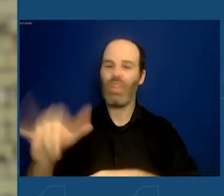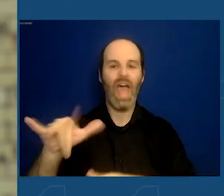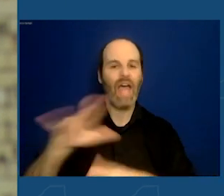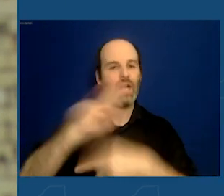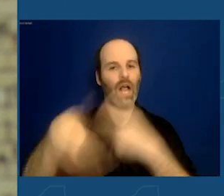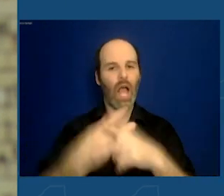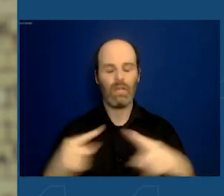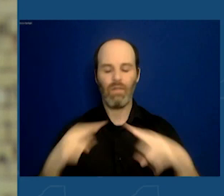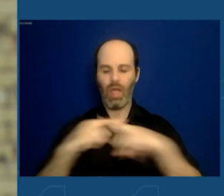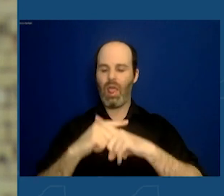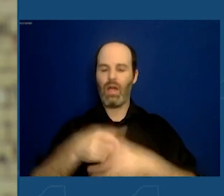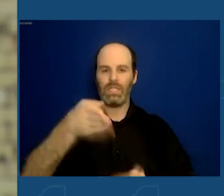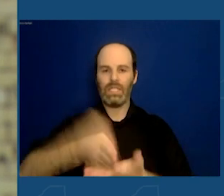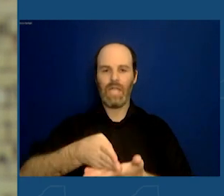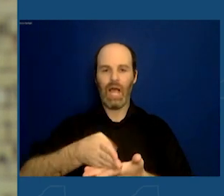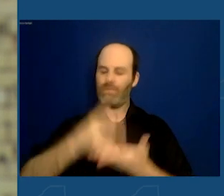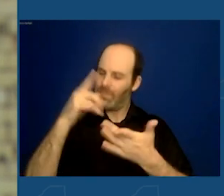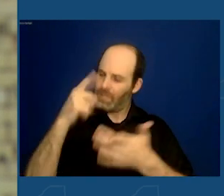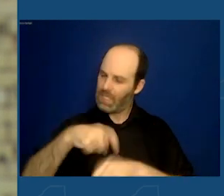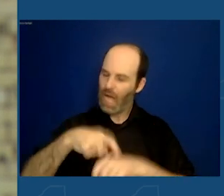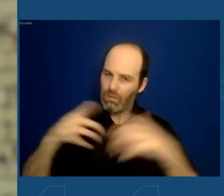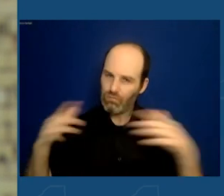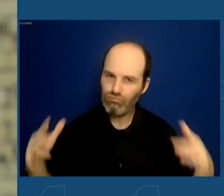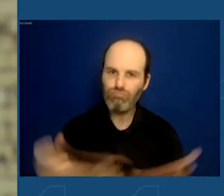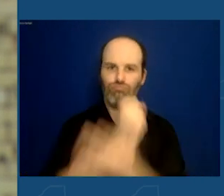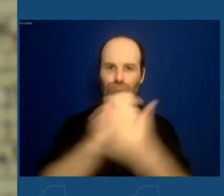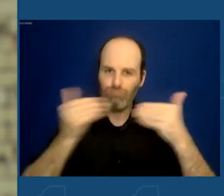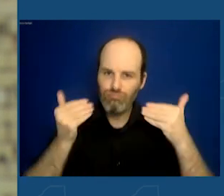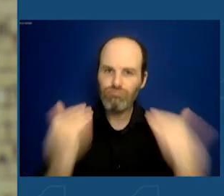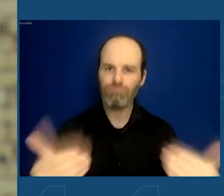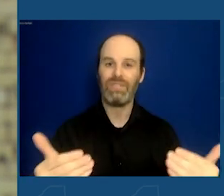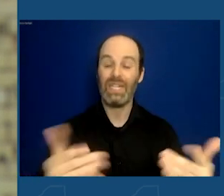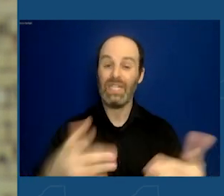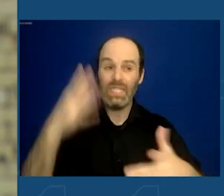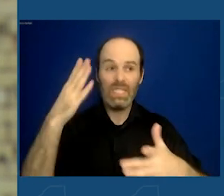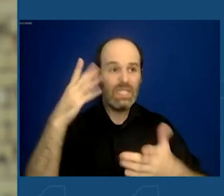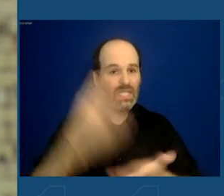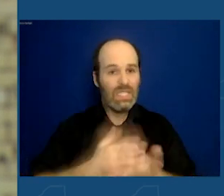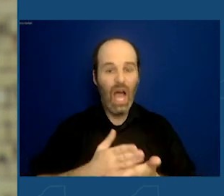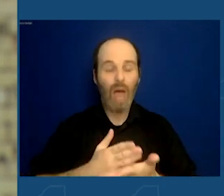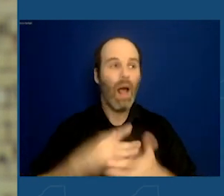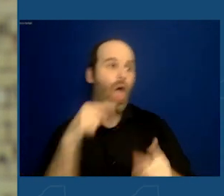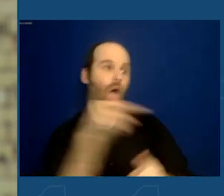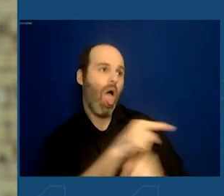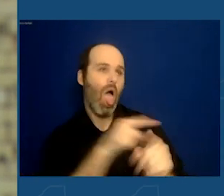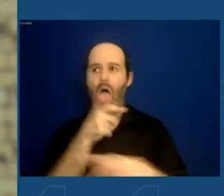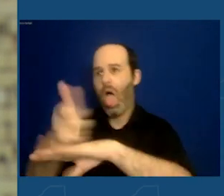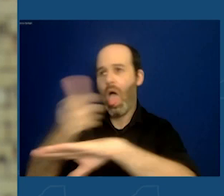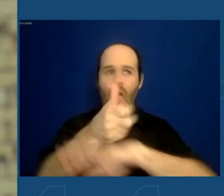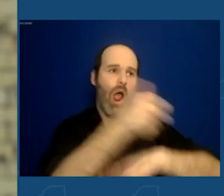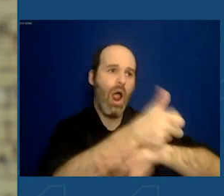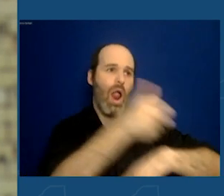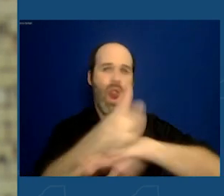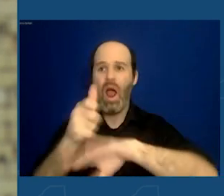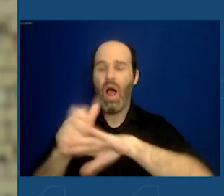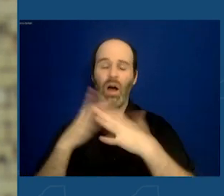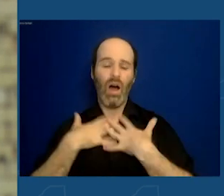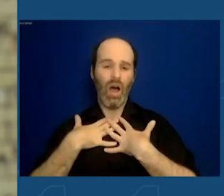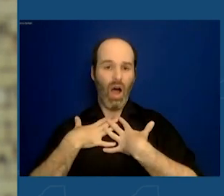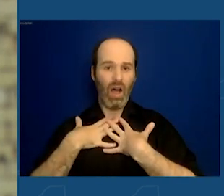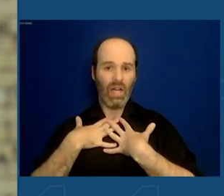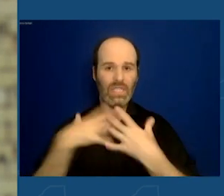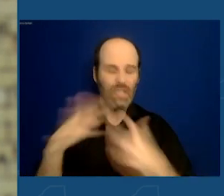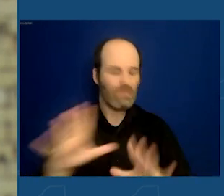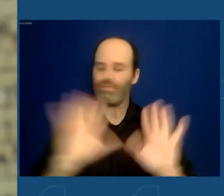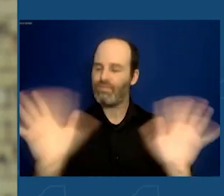take action. It is time to stop the hand-wringing, the finger-pointing, the pearl-clutching on these issues